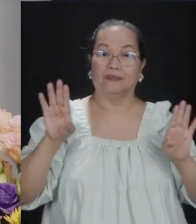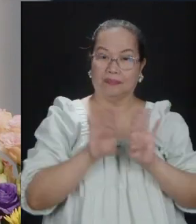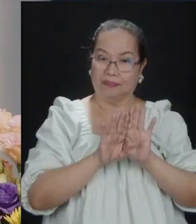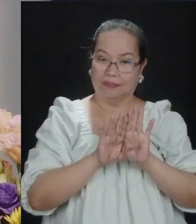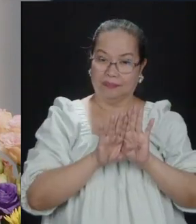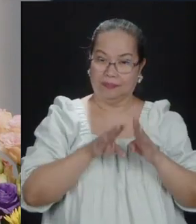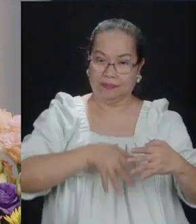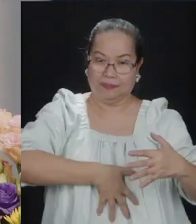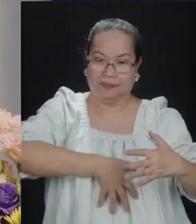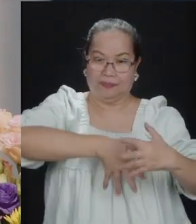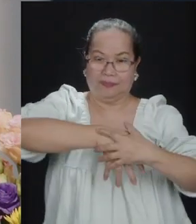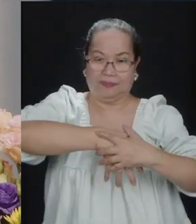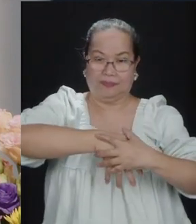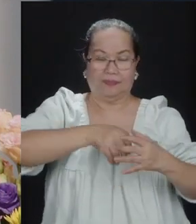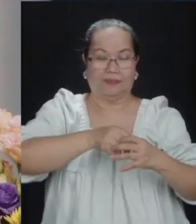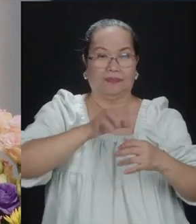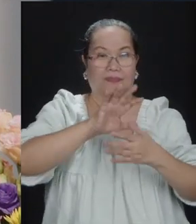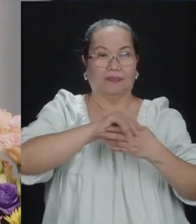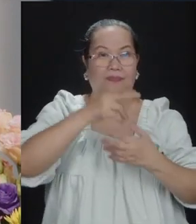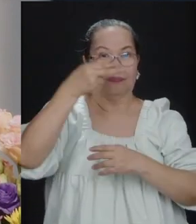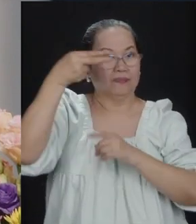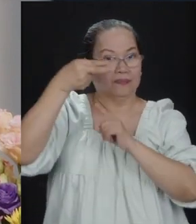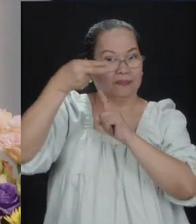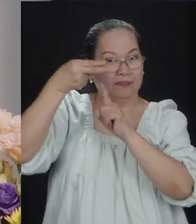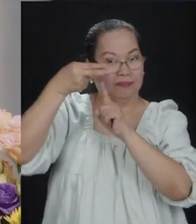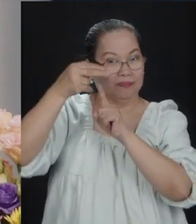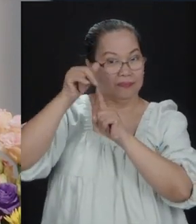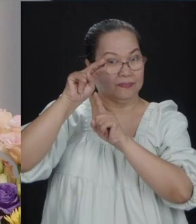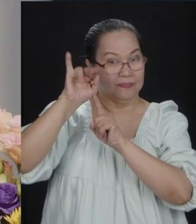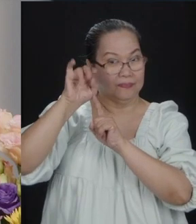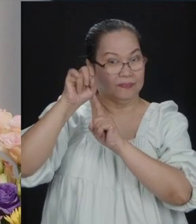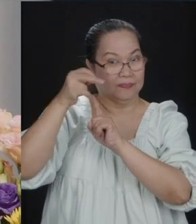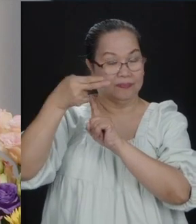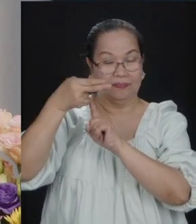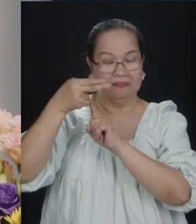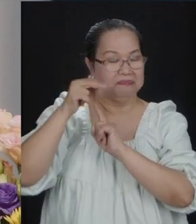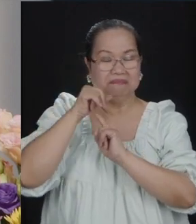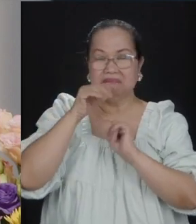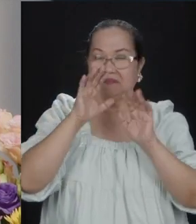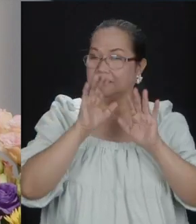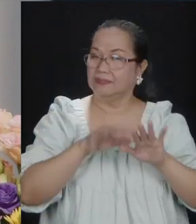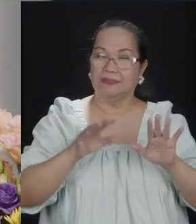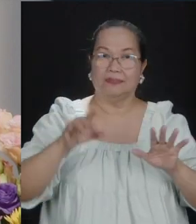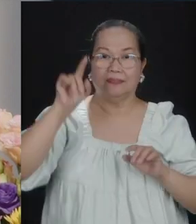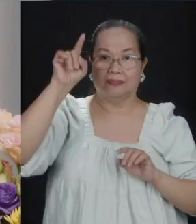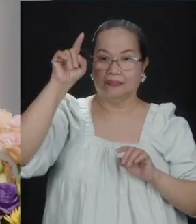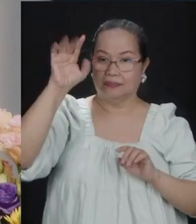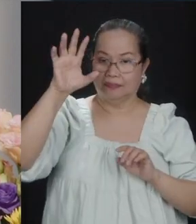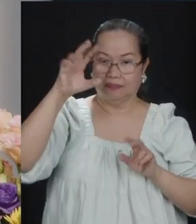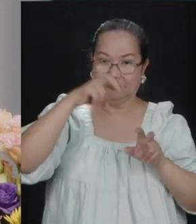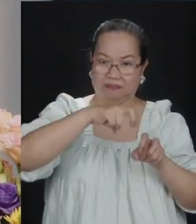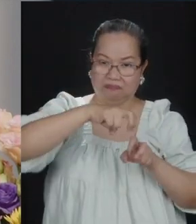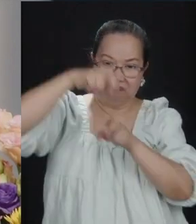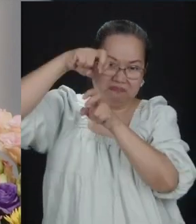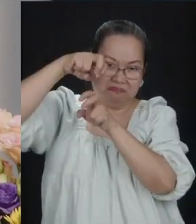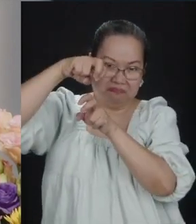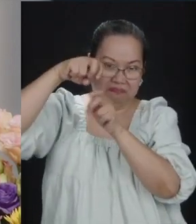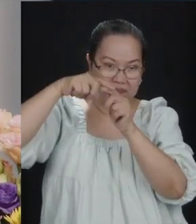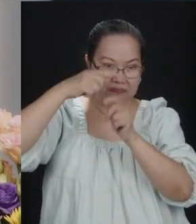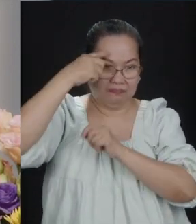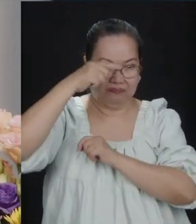womb. So ultimately, she did not have children because the sovereign God withheld it from